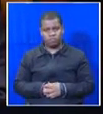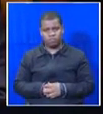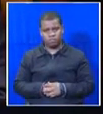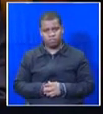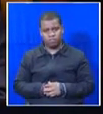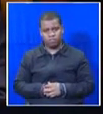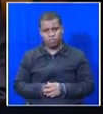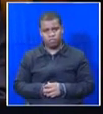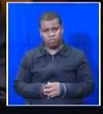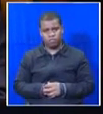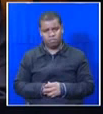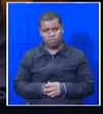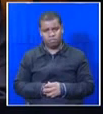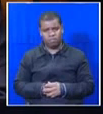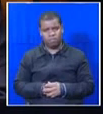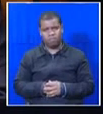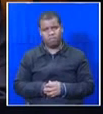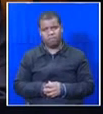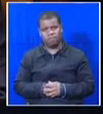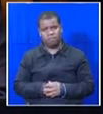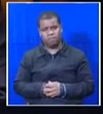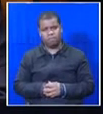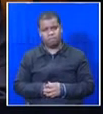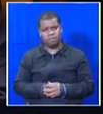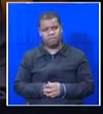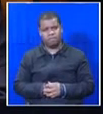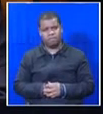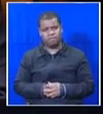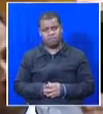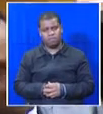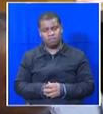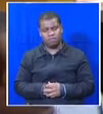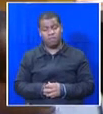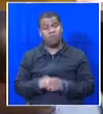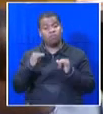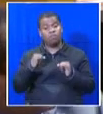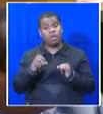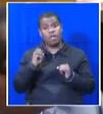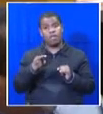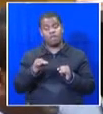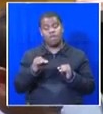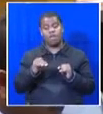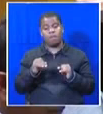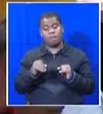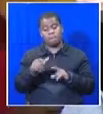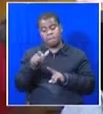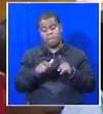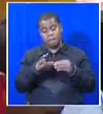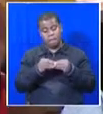kubi kakhulu oqhamuka ngapha uma ngabe member ikhuluma kuthiwe ikhuluma ngenhlupheko yabantu abamnyama